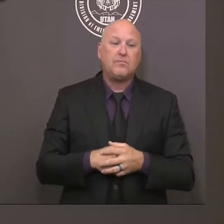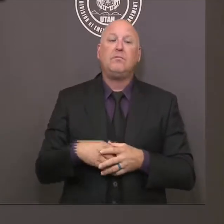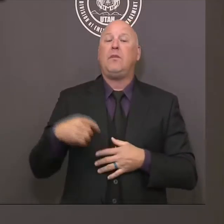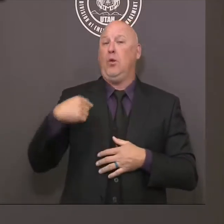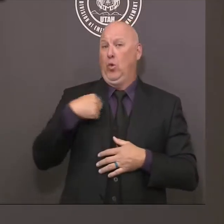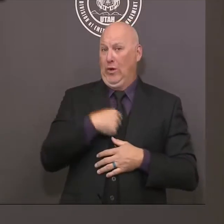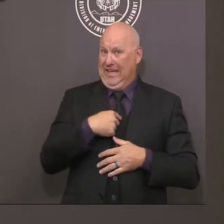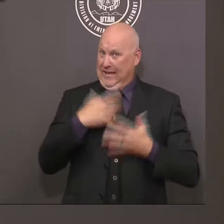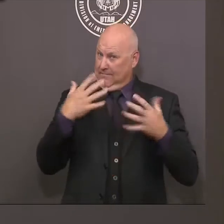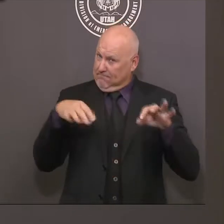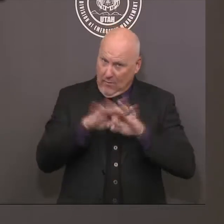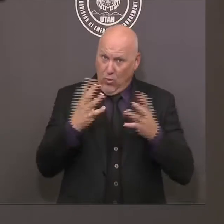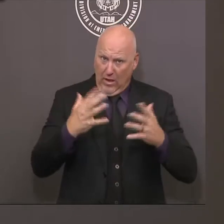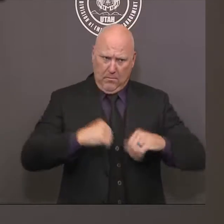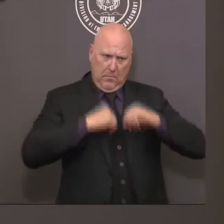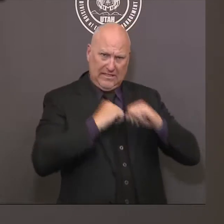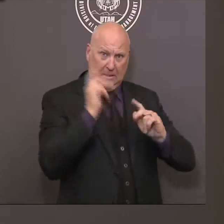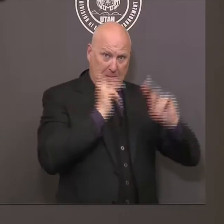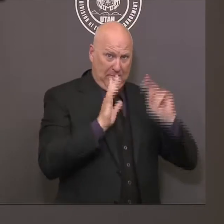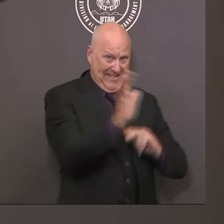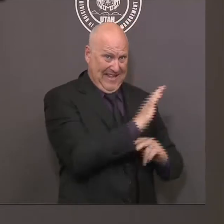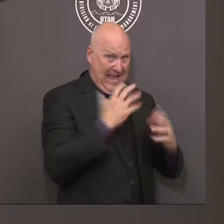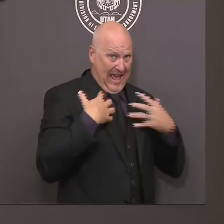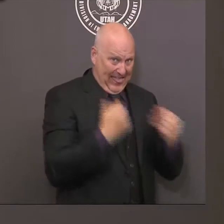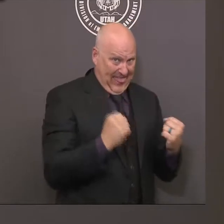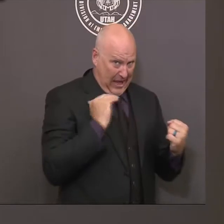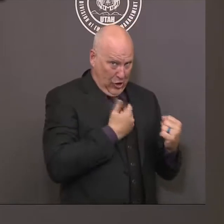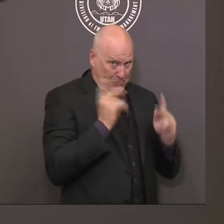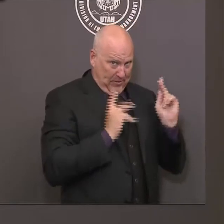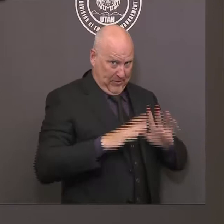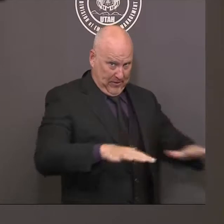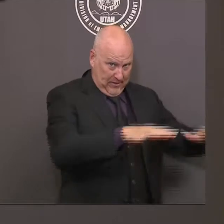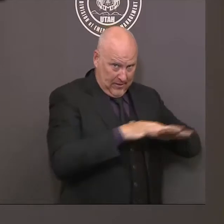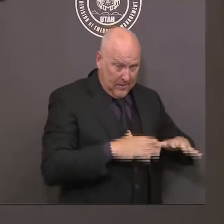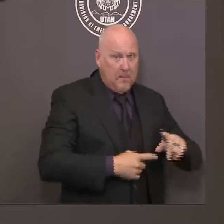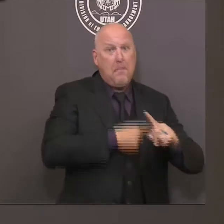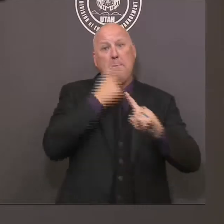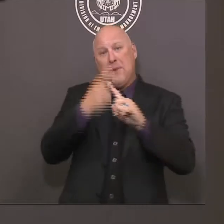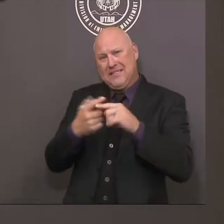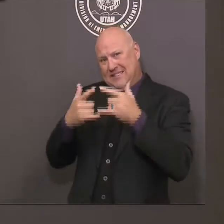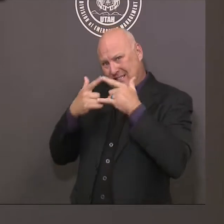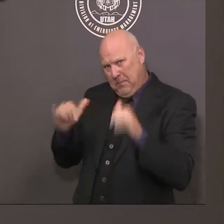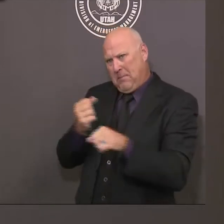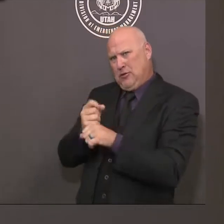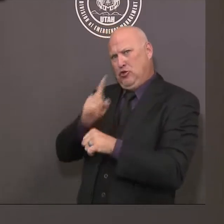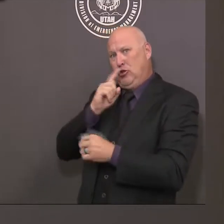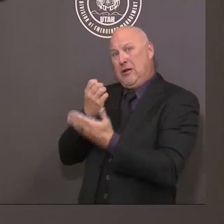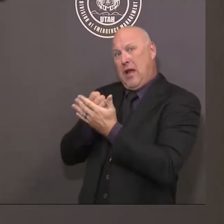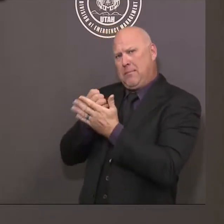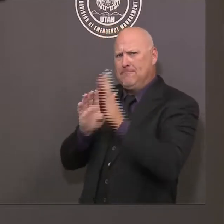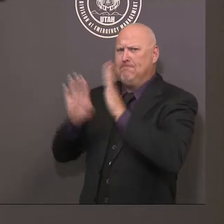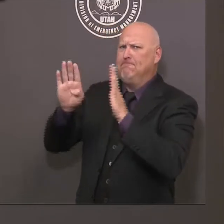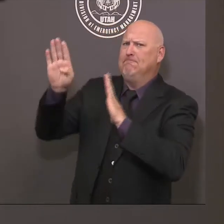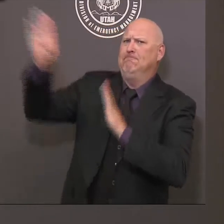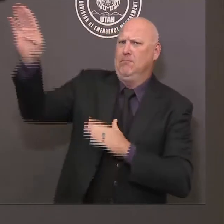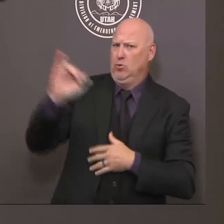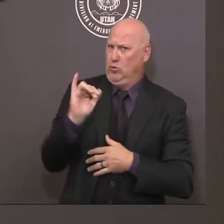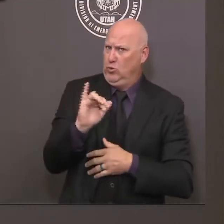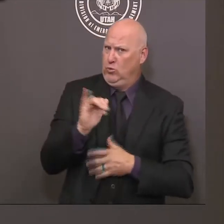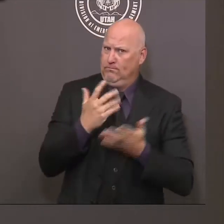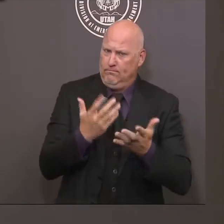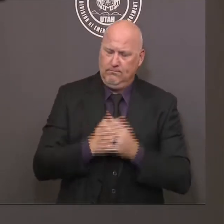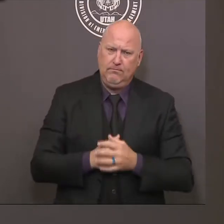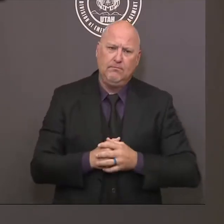to make sure that we have economic recovery as quickly as we can. And we've had, I think, great success in that